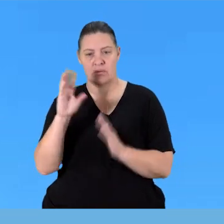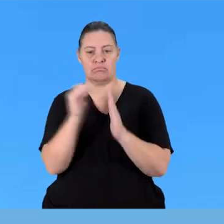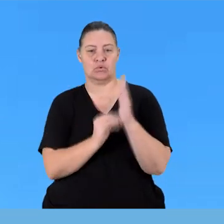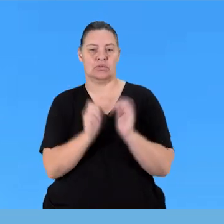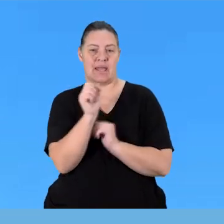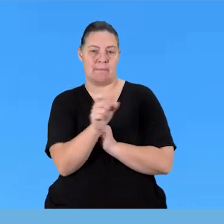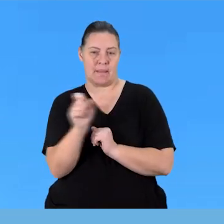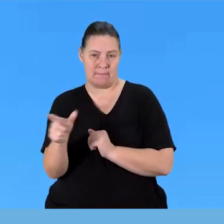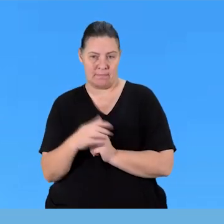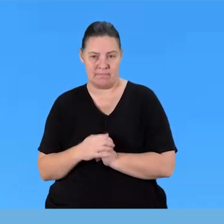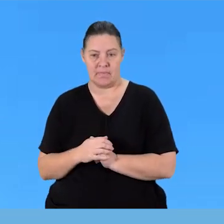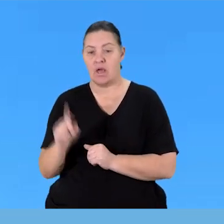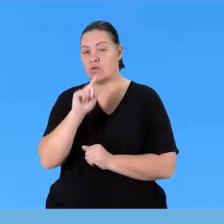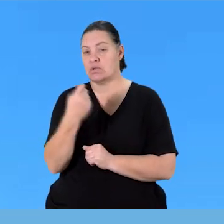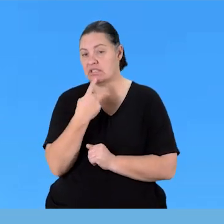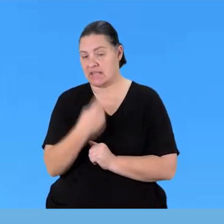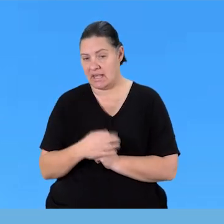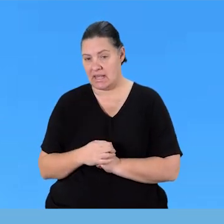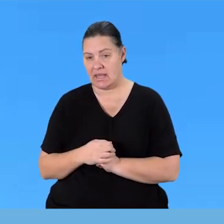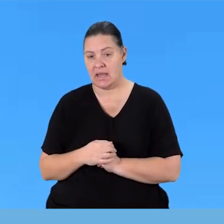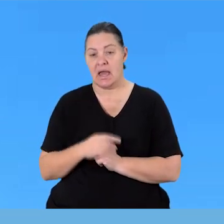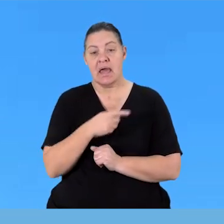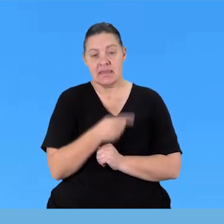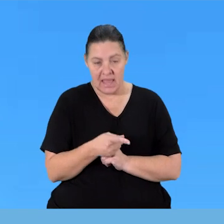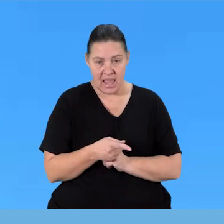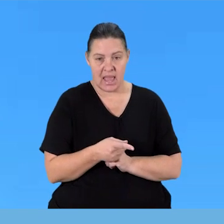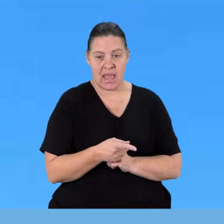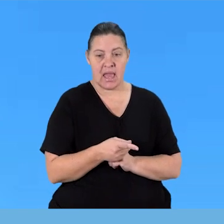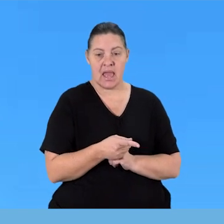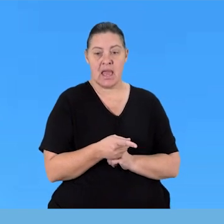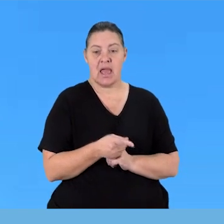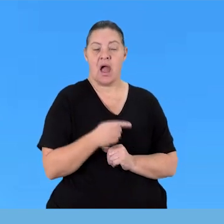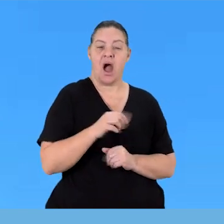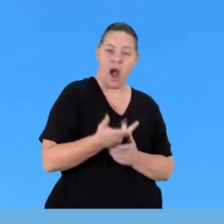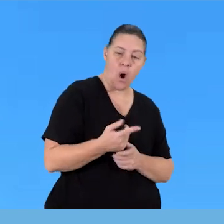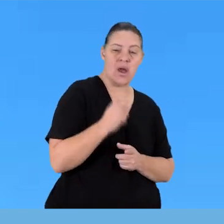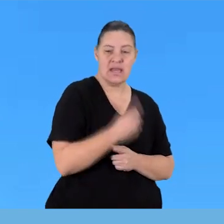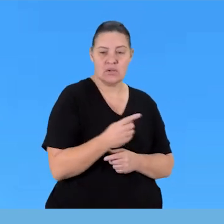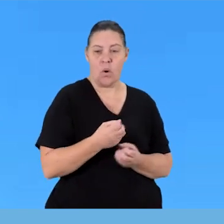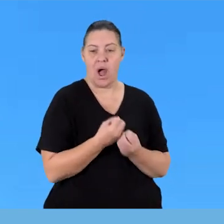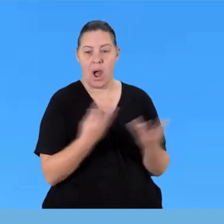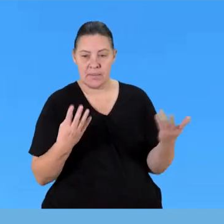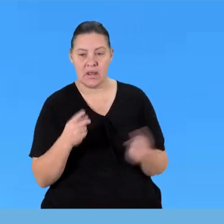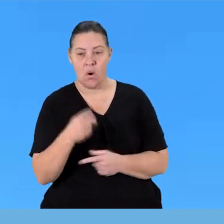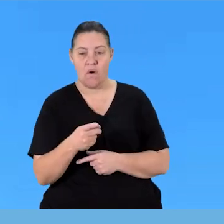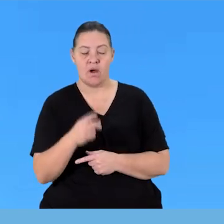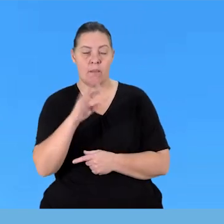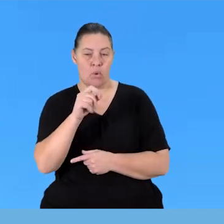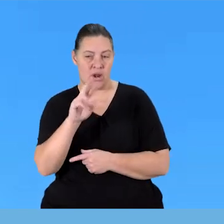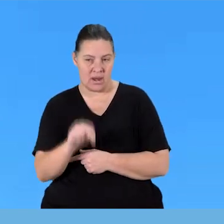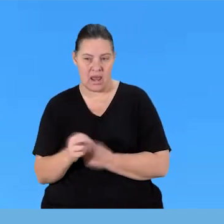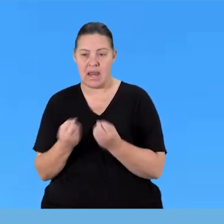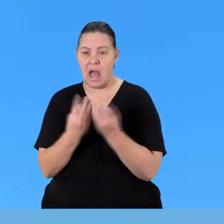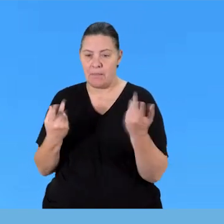gaps. The question is saying there is a certain number of atoms of boron and a certain number of atoms